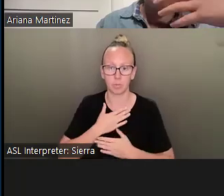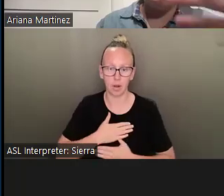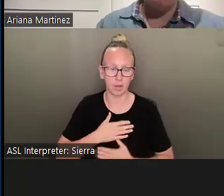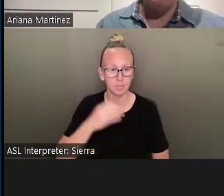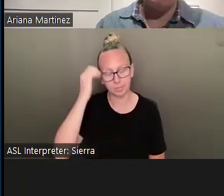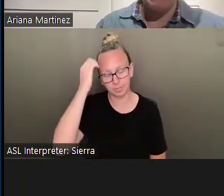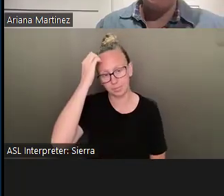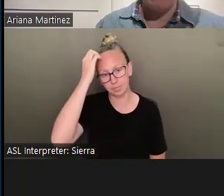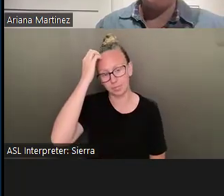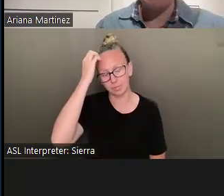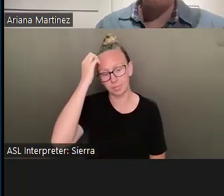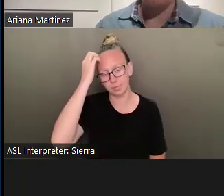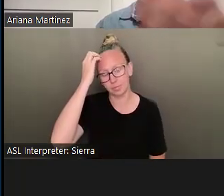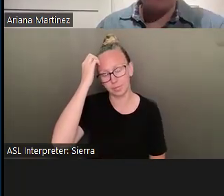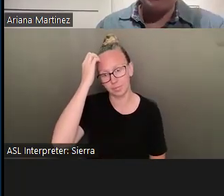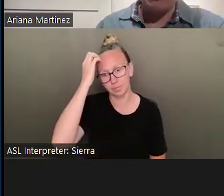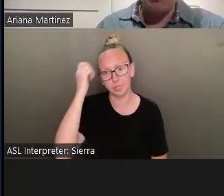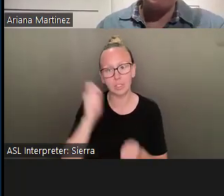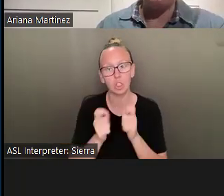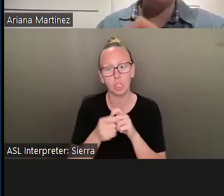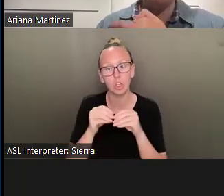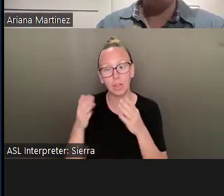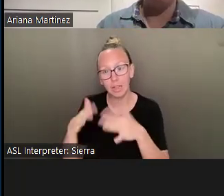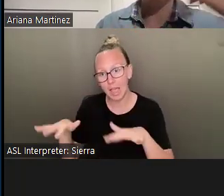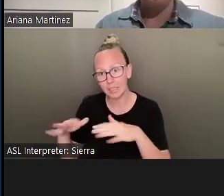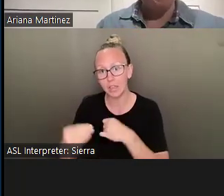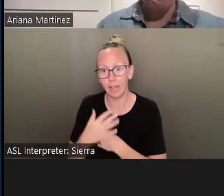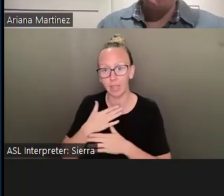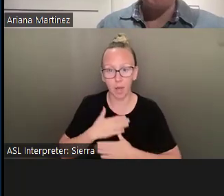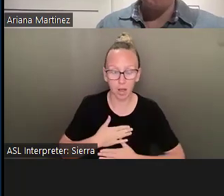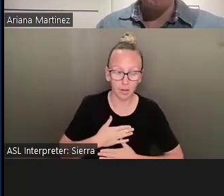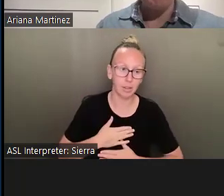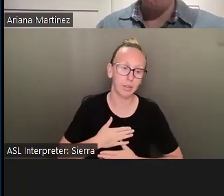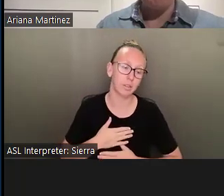And like changes in the land are affecting the body, but also